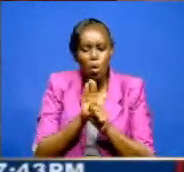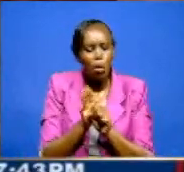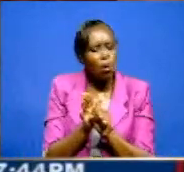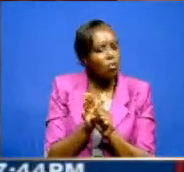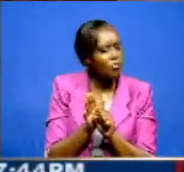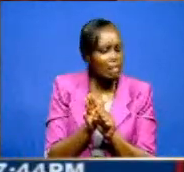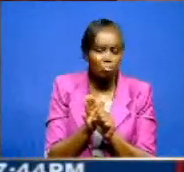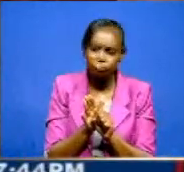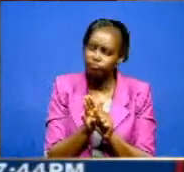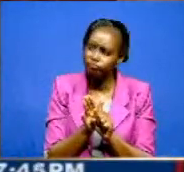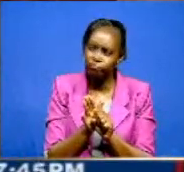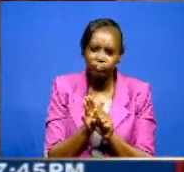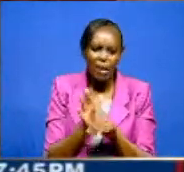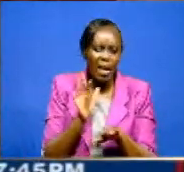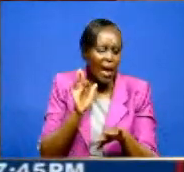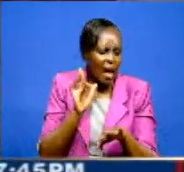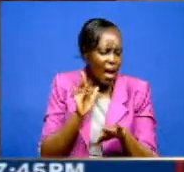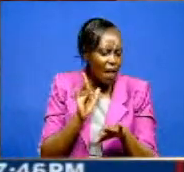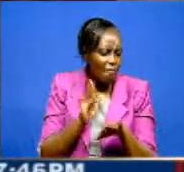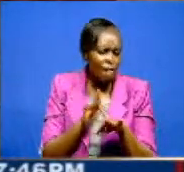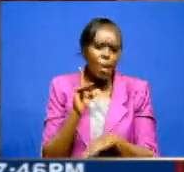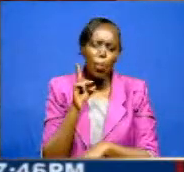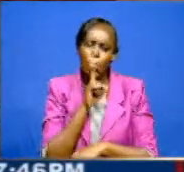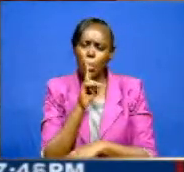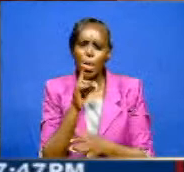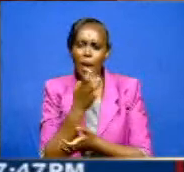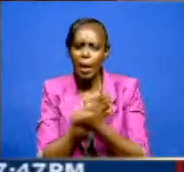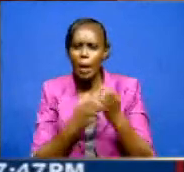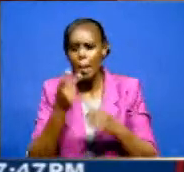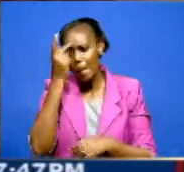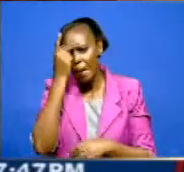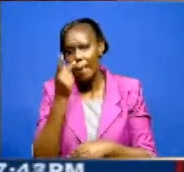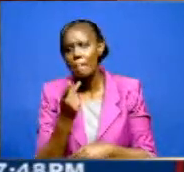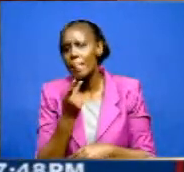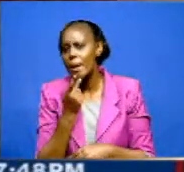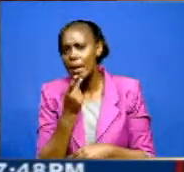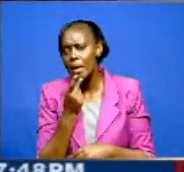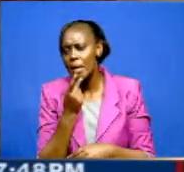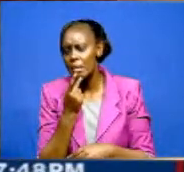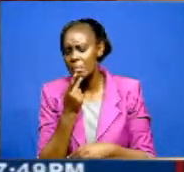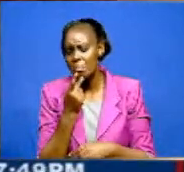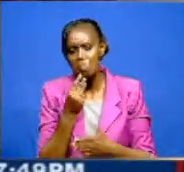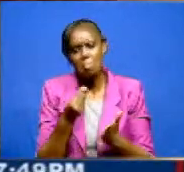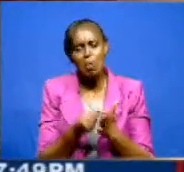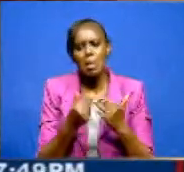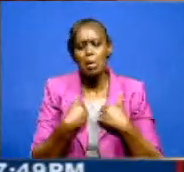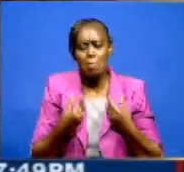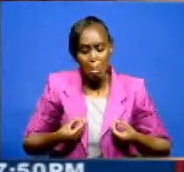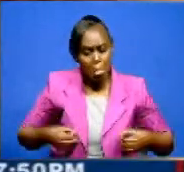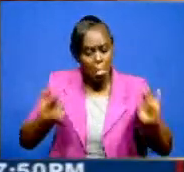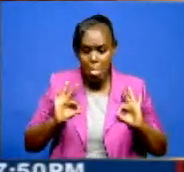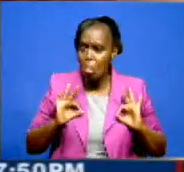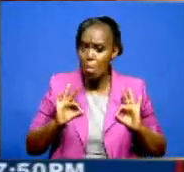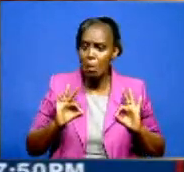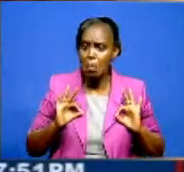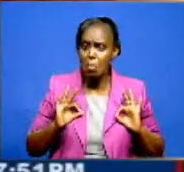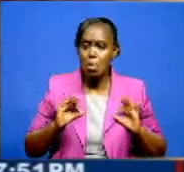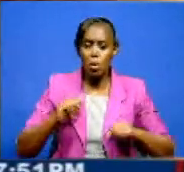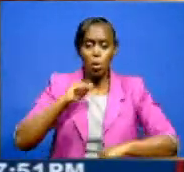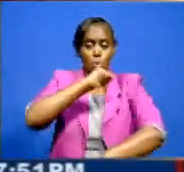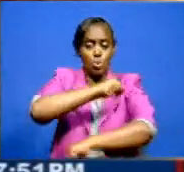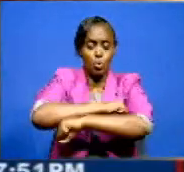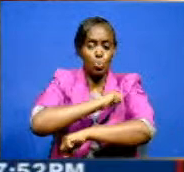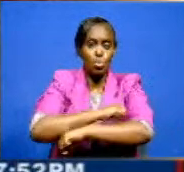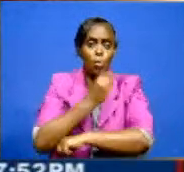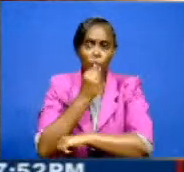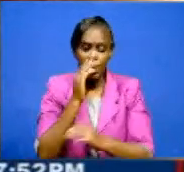has had a very, very bad effect on the economy. So their parents are really broke. We used to have a school feeding program. When I was growing up in Nairobi,